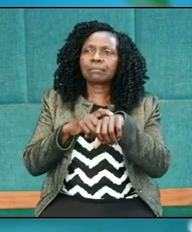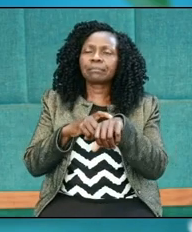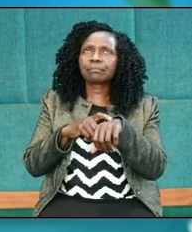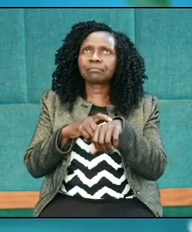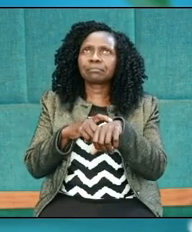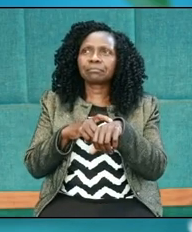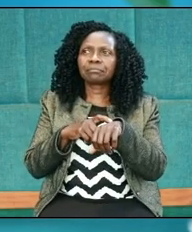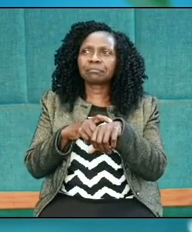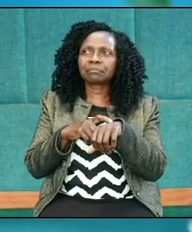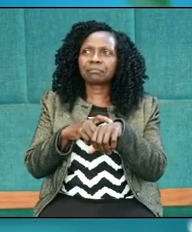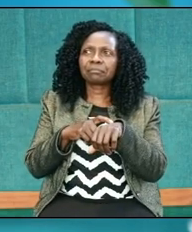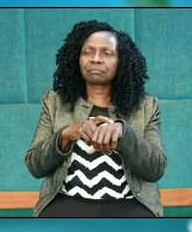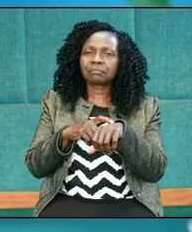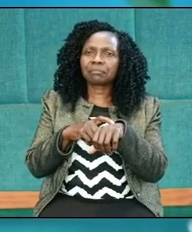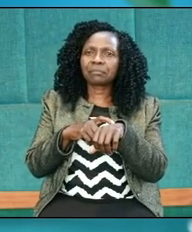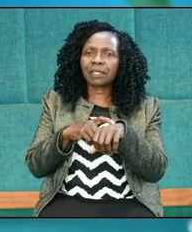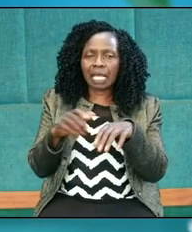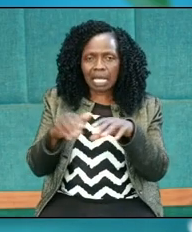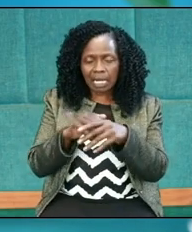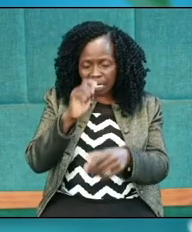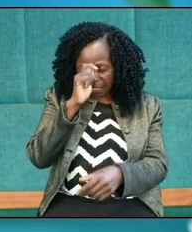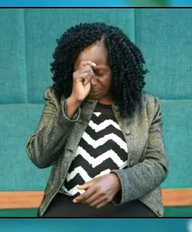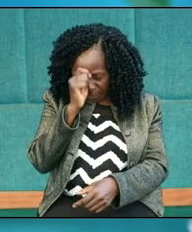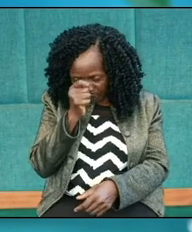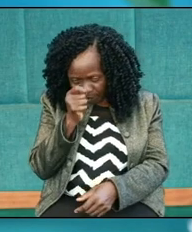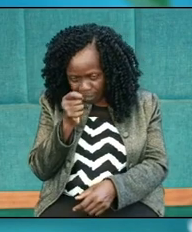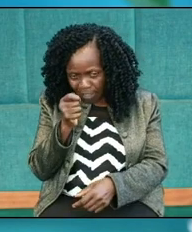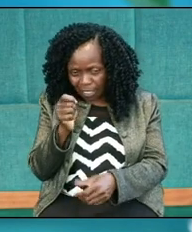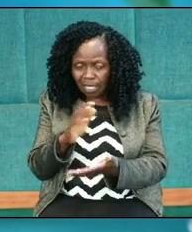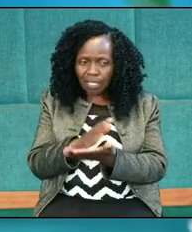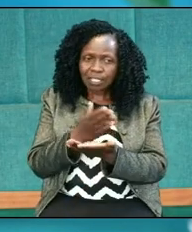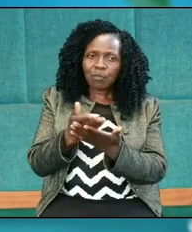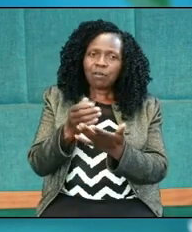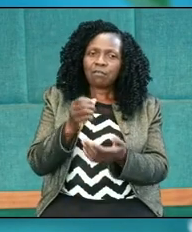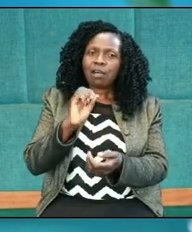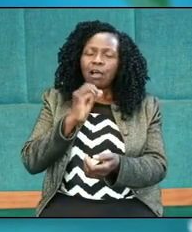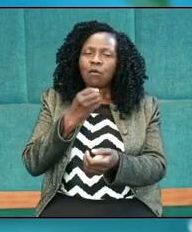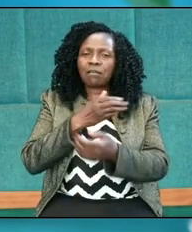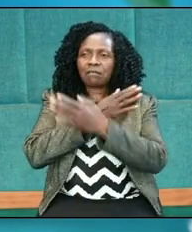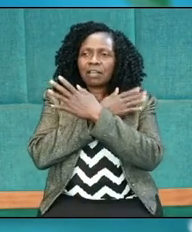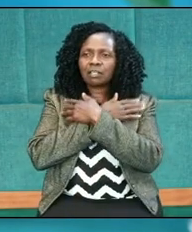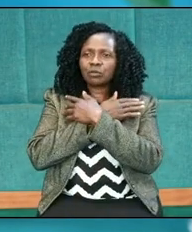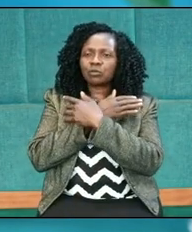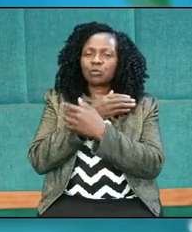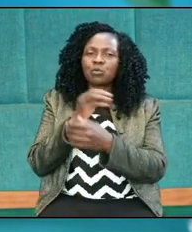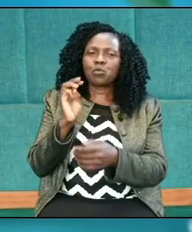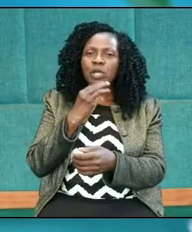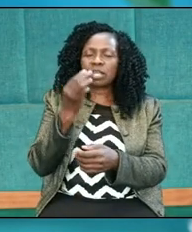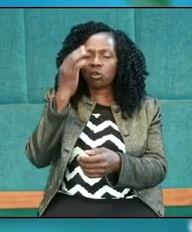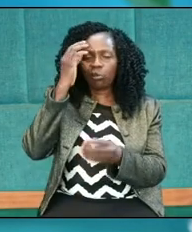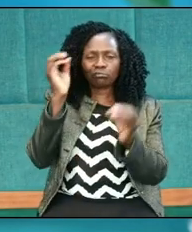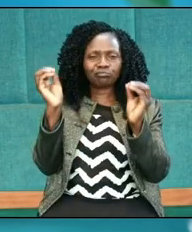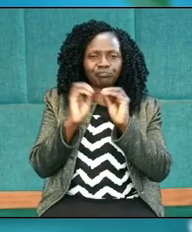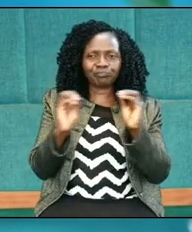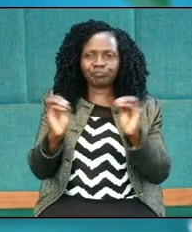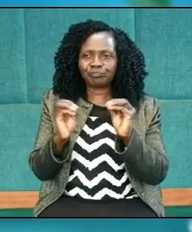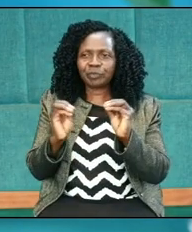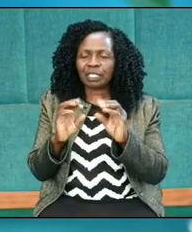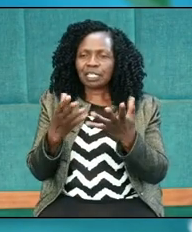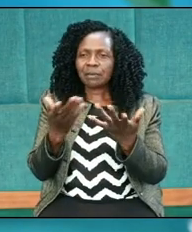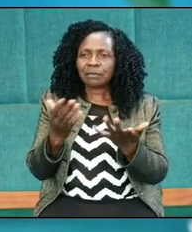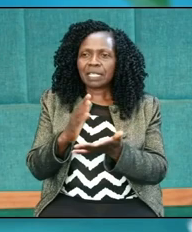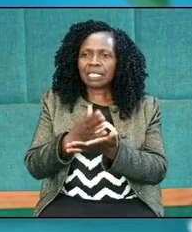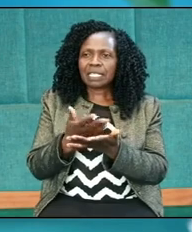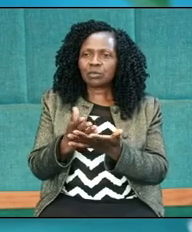and with all due respect, some of my colleagues, we don't know how to package these things. You have taken a sample